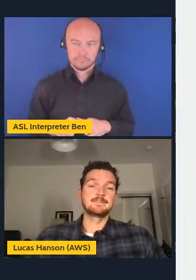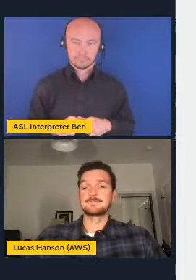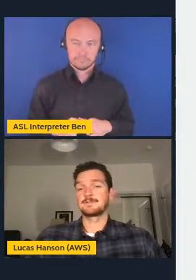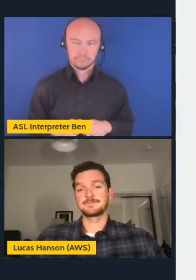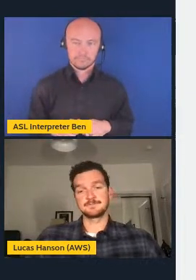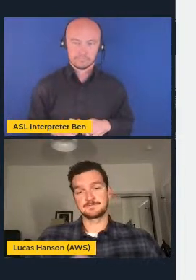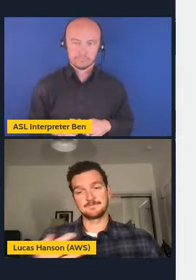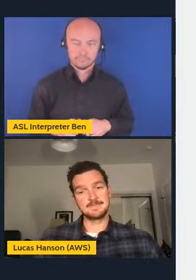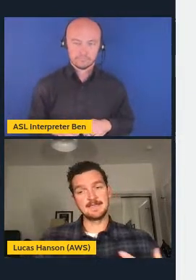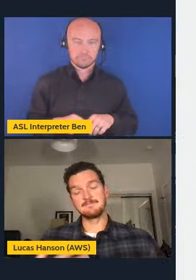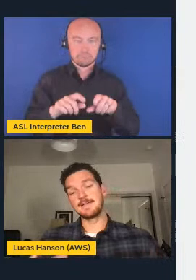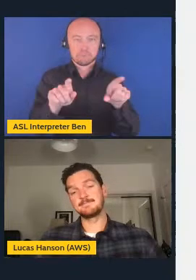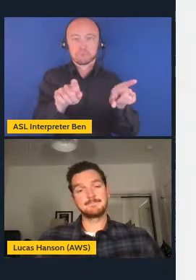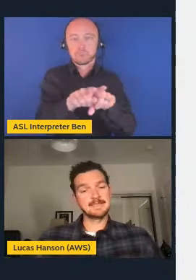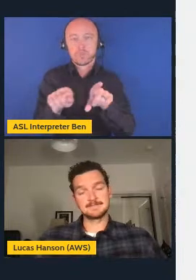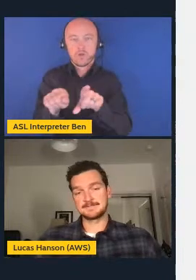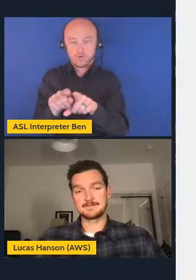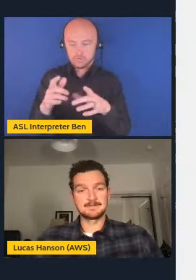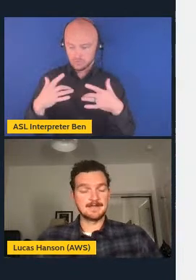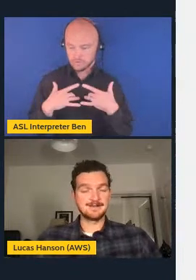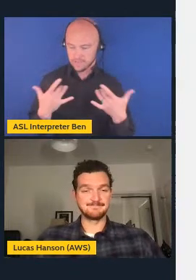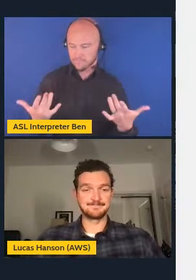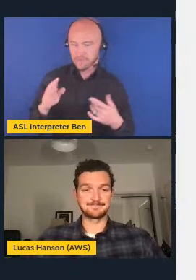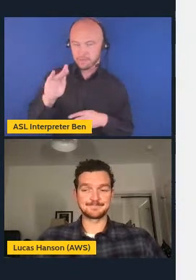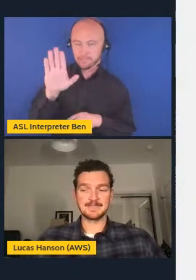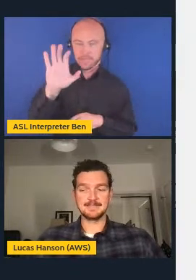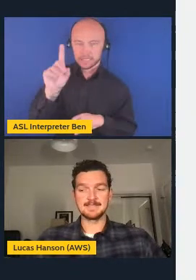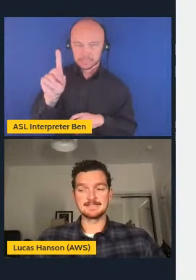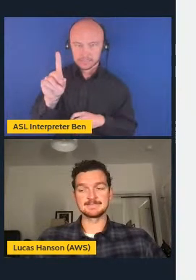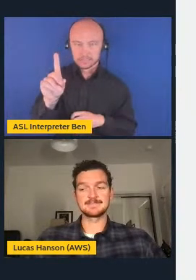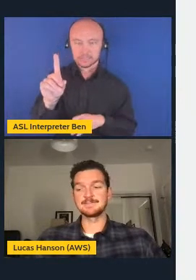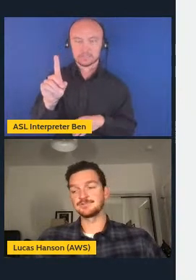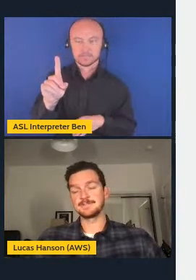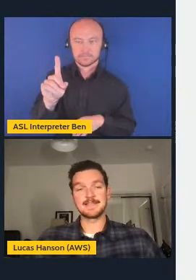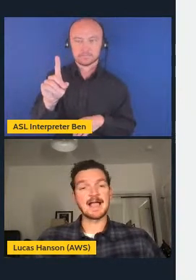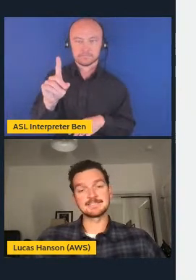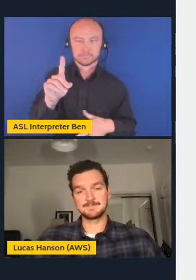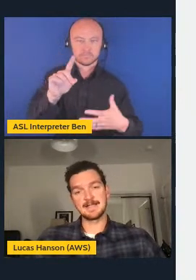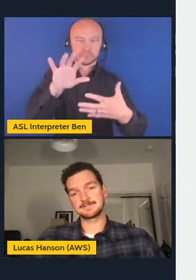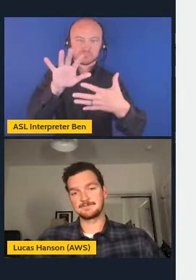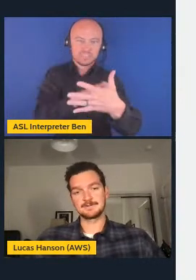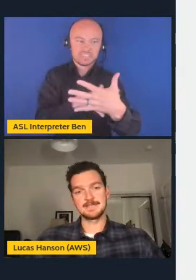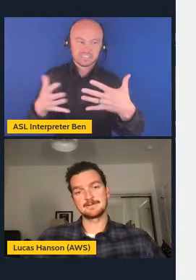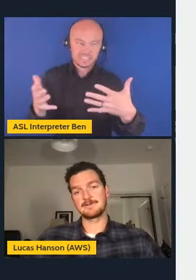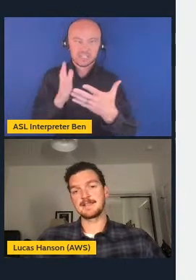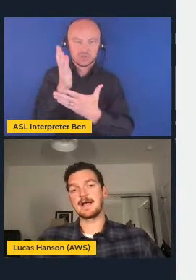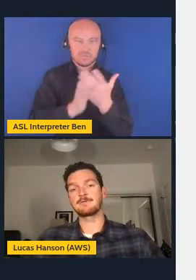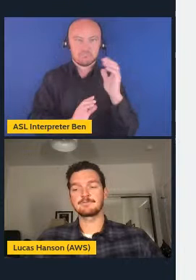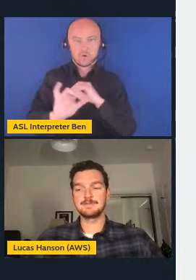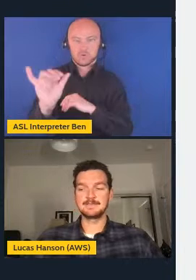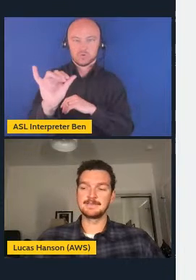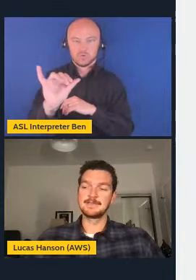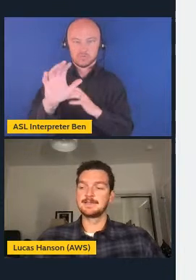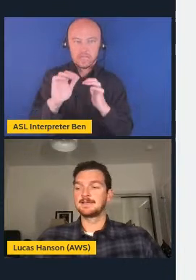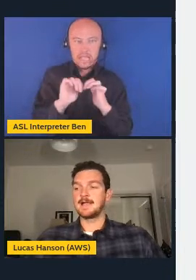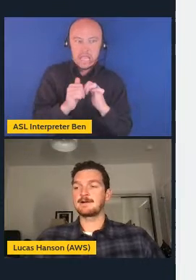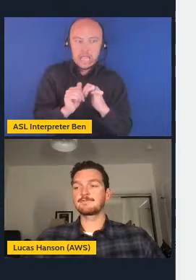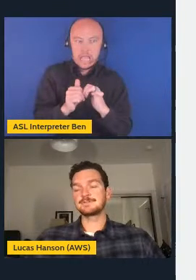And there's also sort of the event-based and scheduling aspect to our data, right? How are